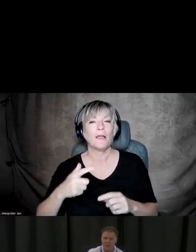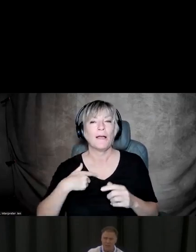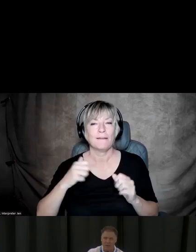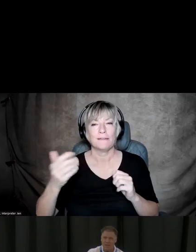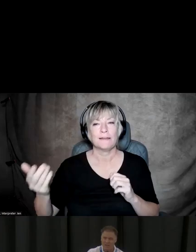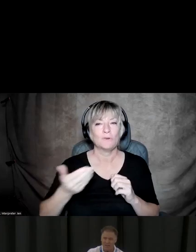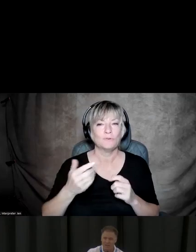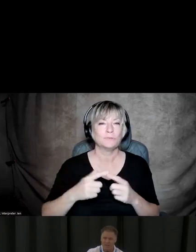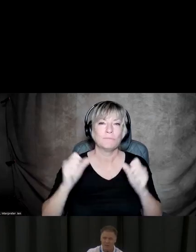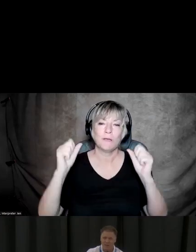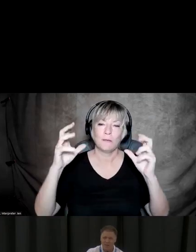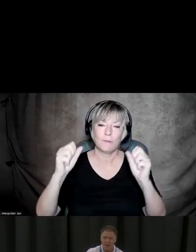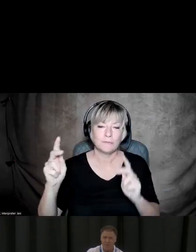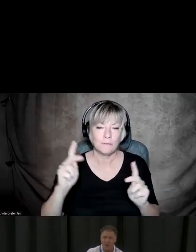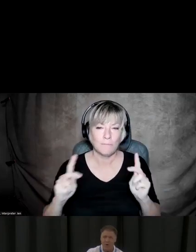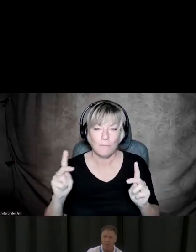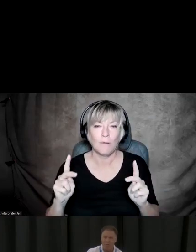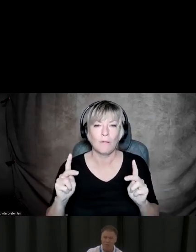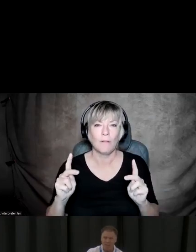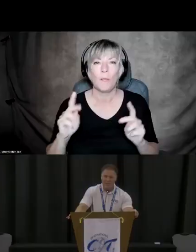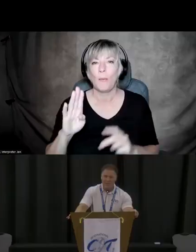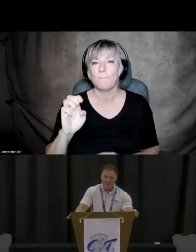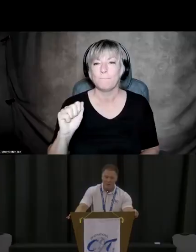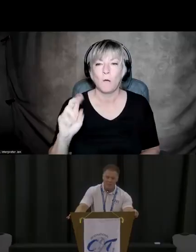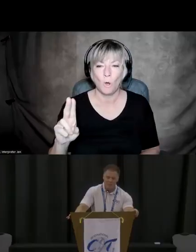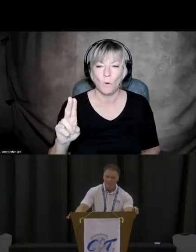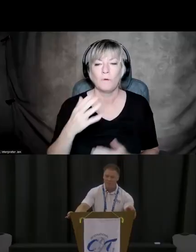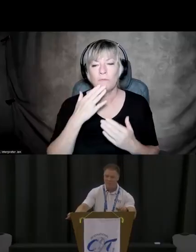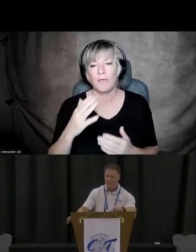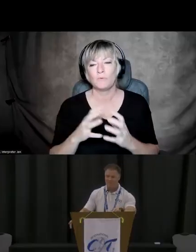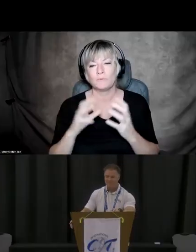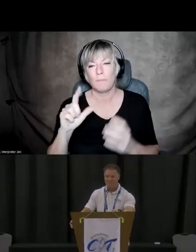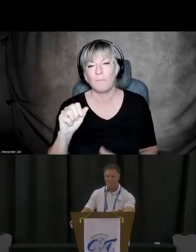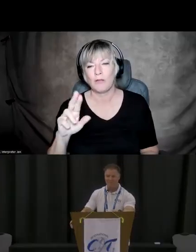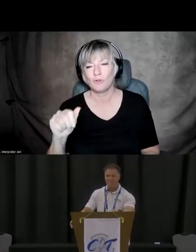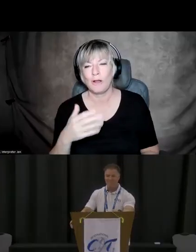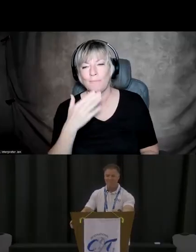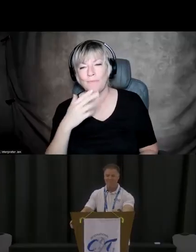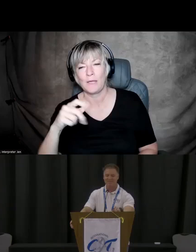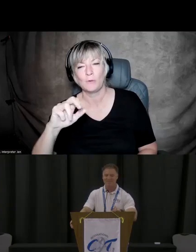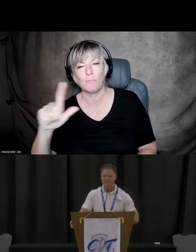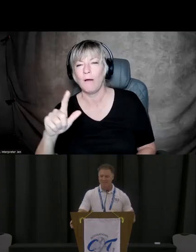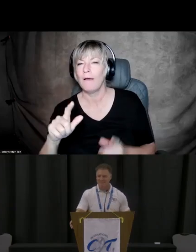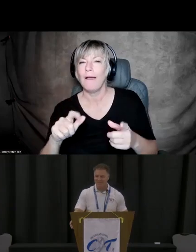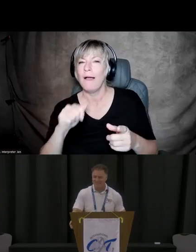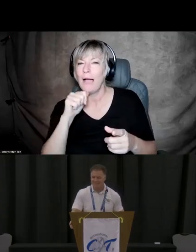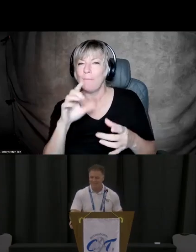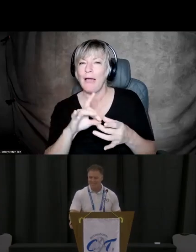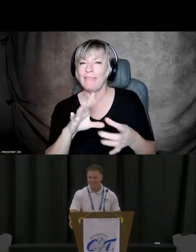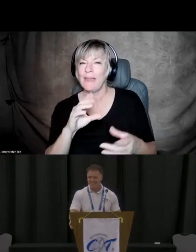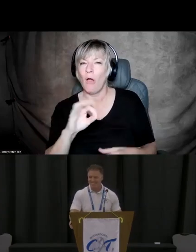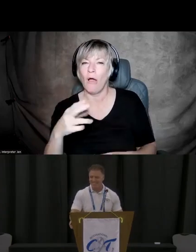you to this amazing individual, Bo. So thank you so much, Laura. Thanks, Paul. And I'm not going to let you all off the hook